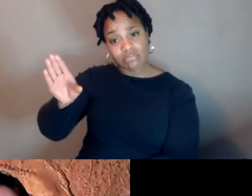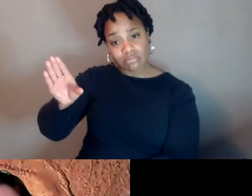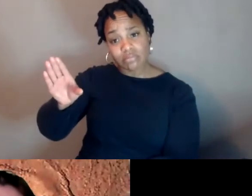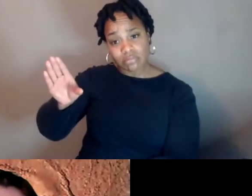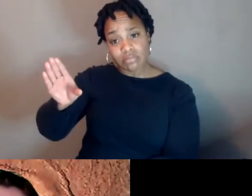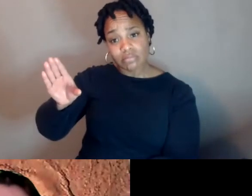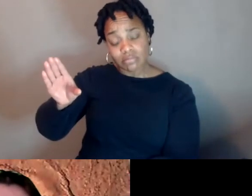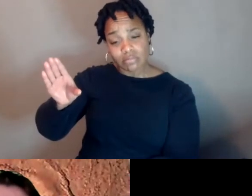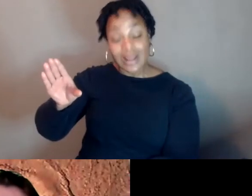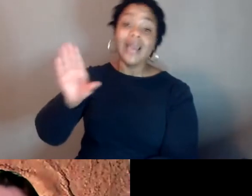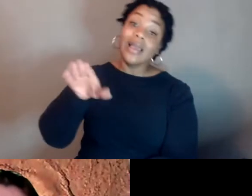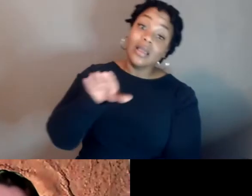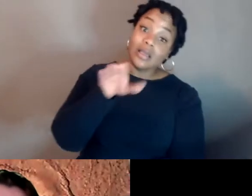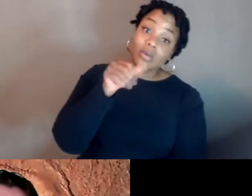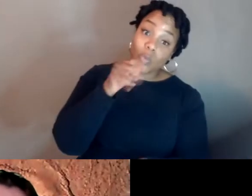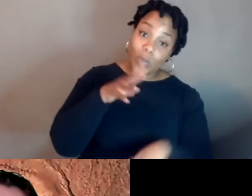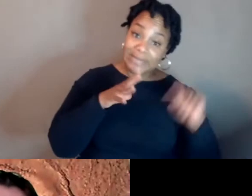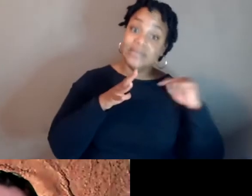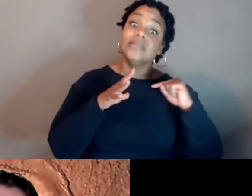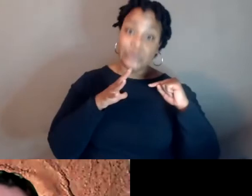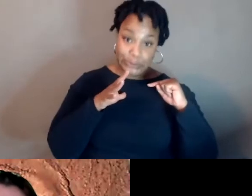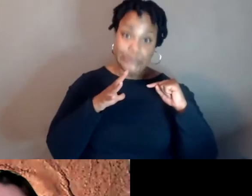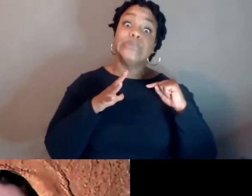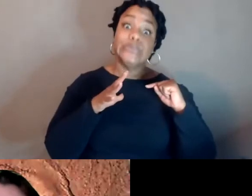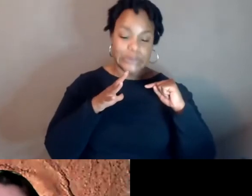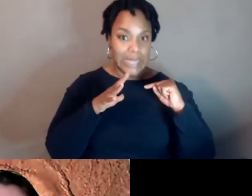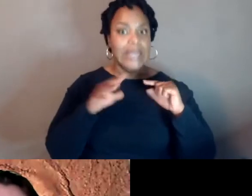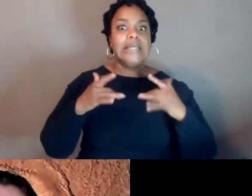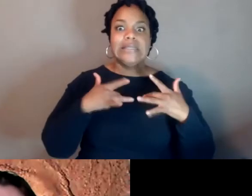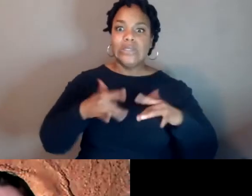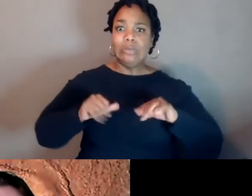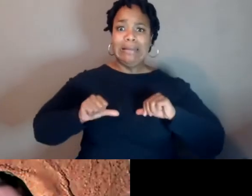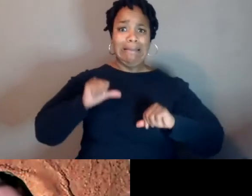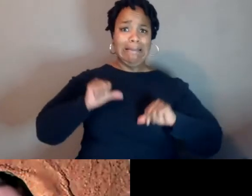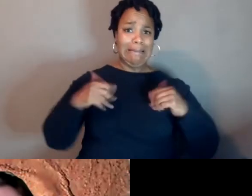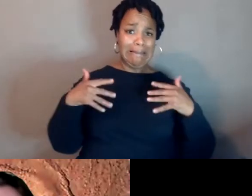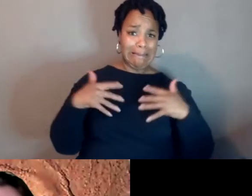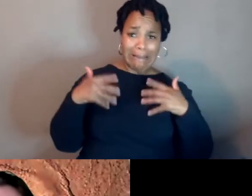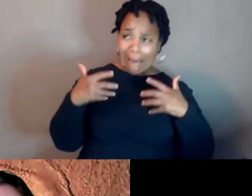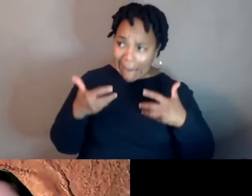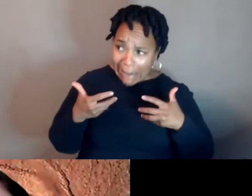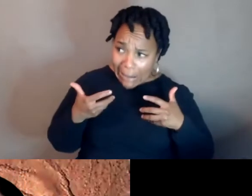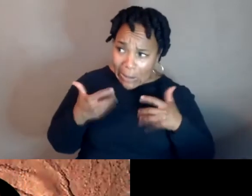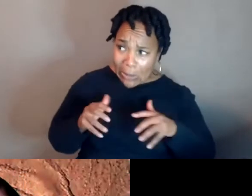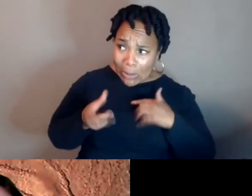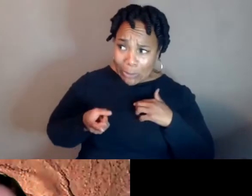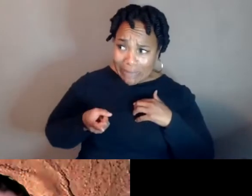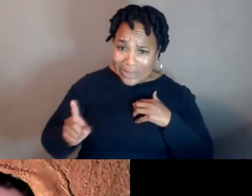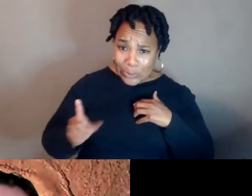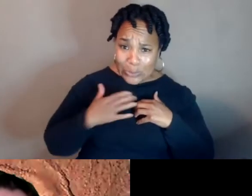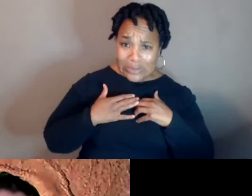think women especially, we're so afraid of hurting people's feelings. That's